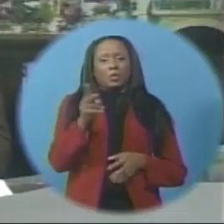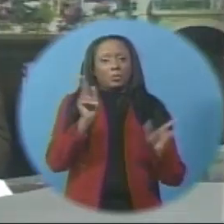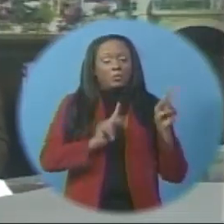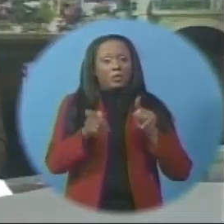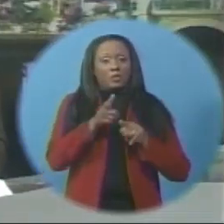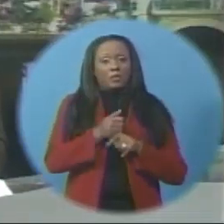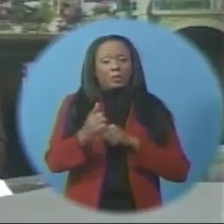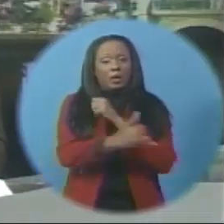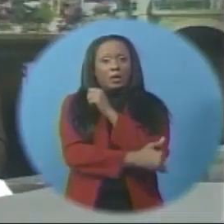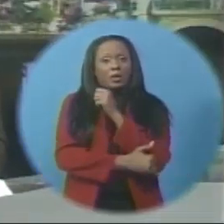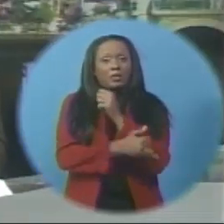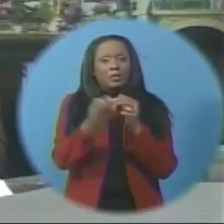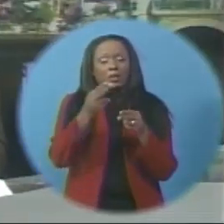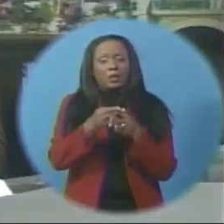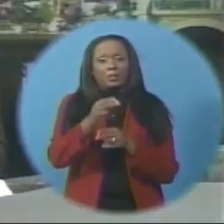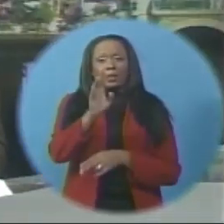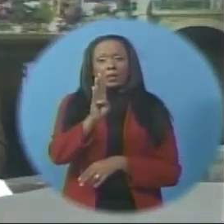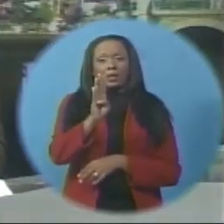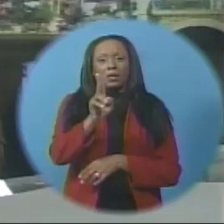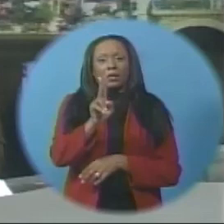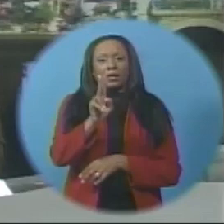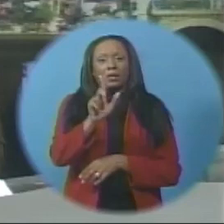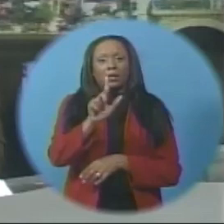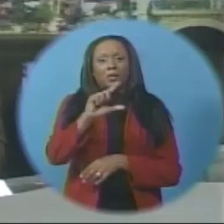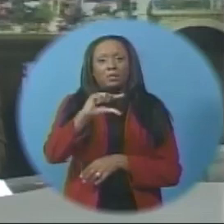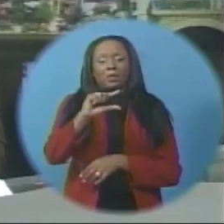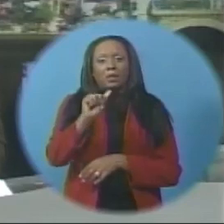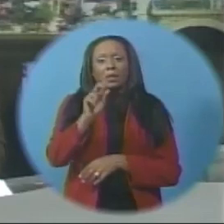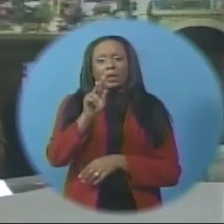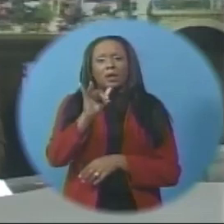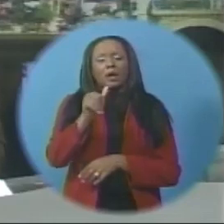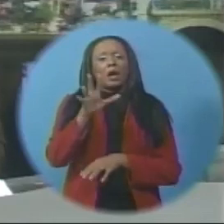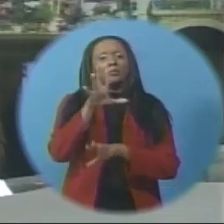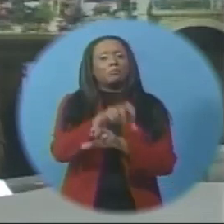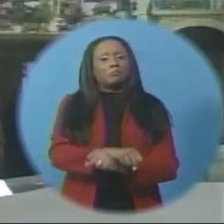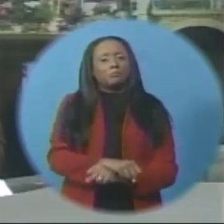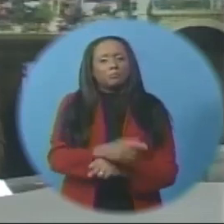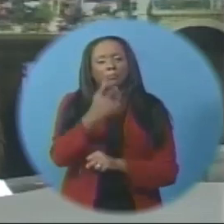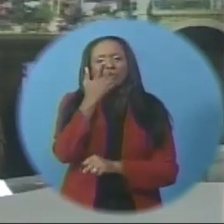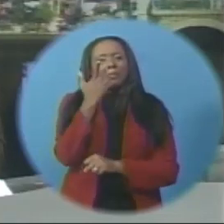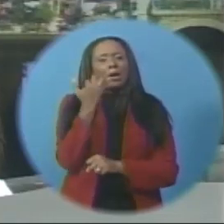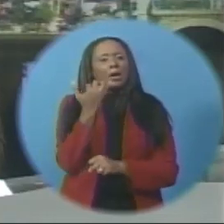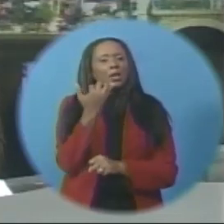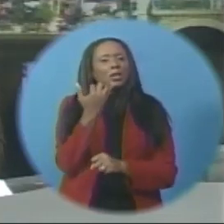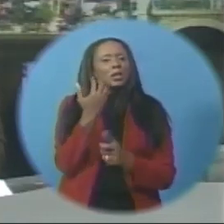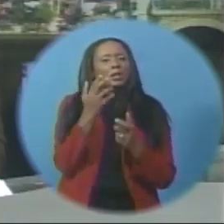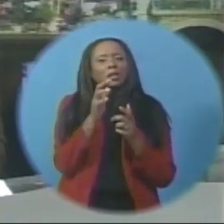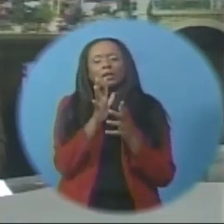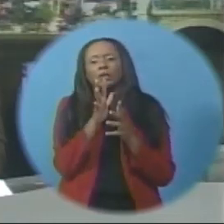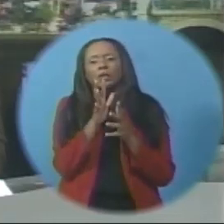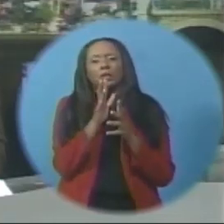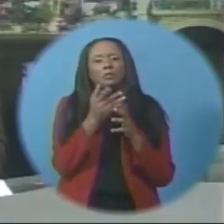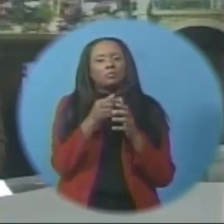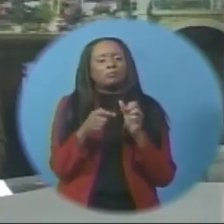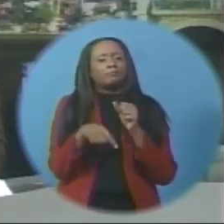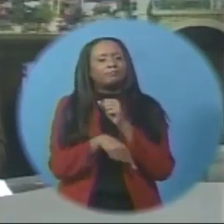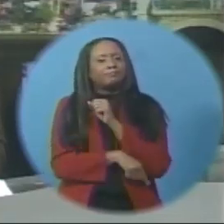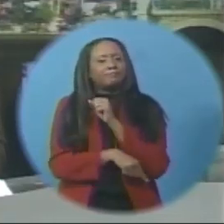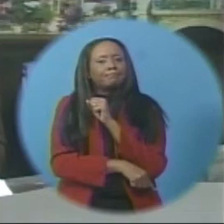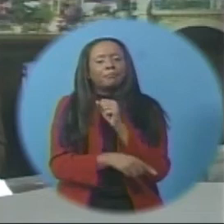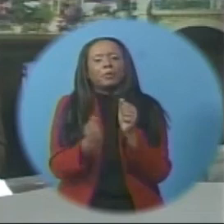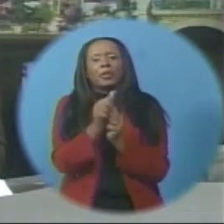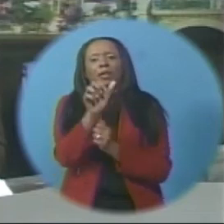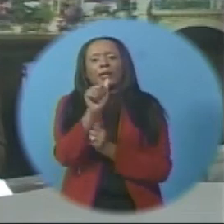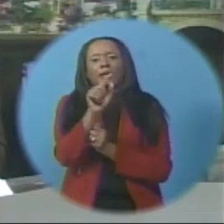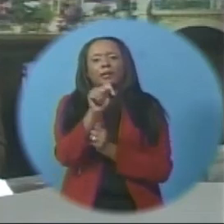2 Bulgarian nationals have been arrested after being caught tampering with an ATM machine in Trinidad and Tobago. They are due to appear